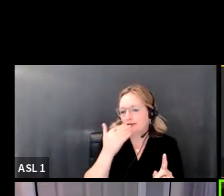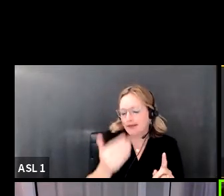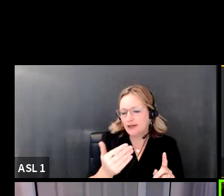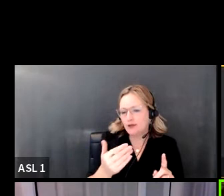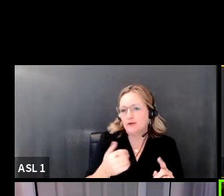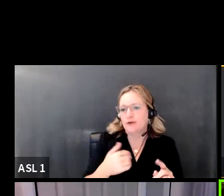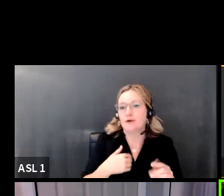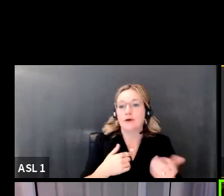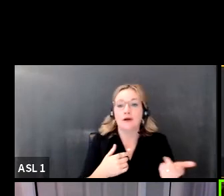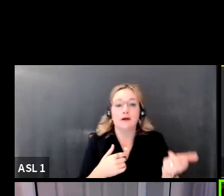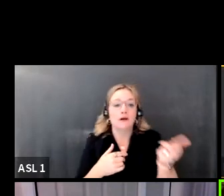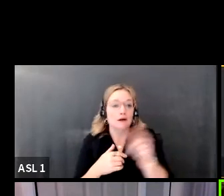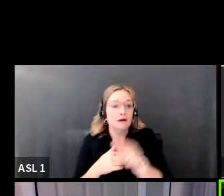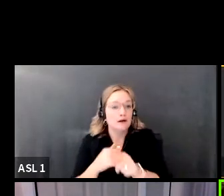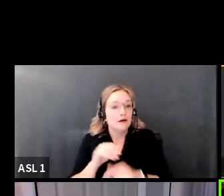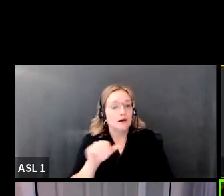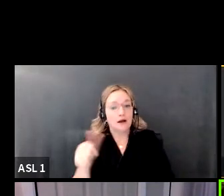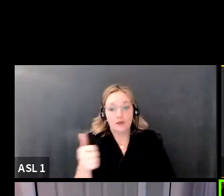suiter